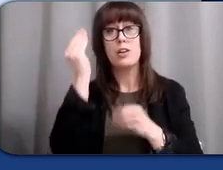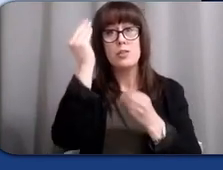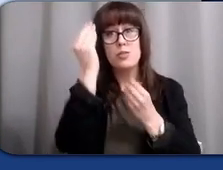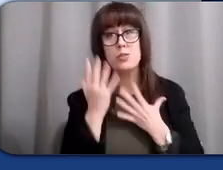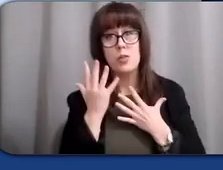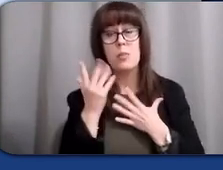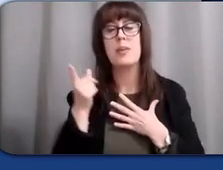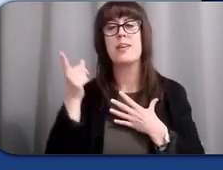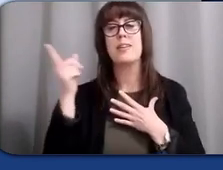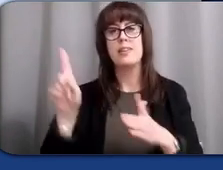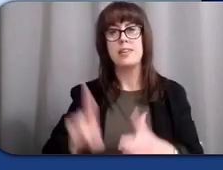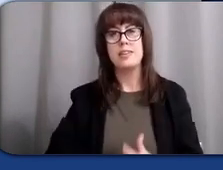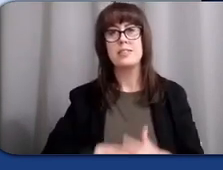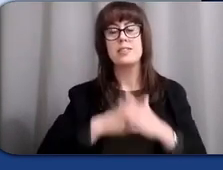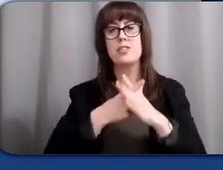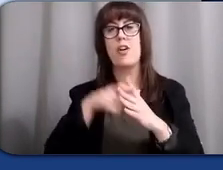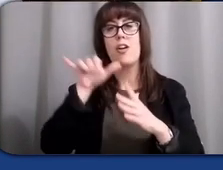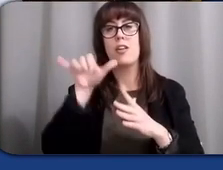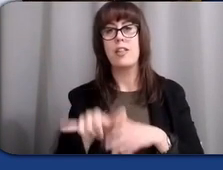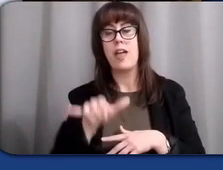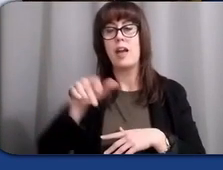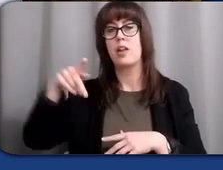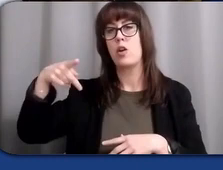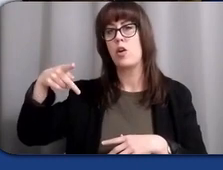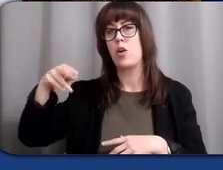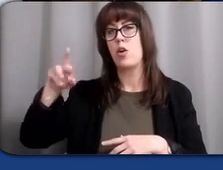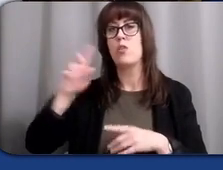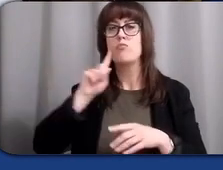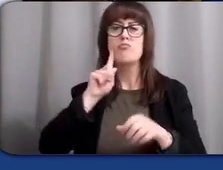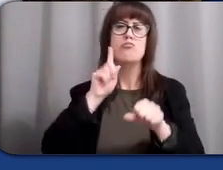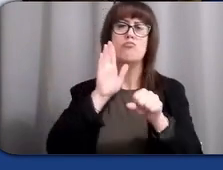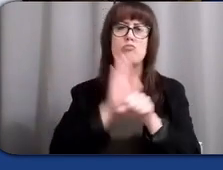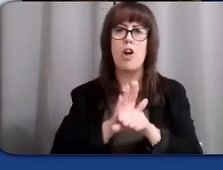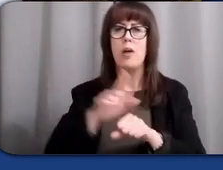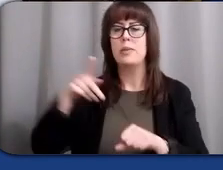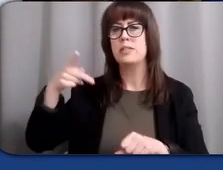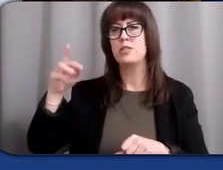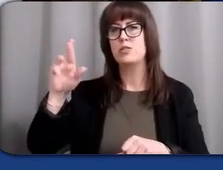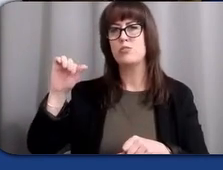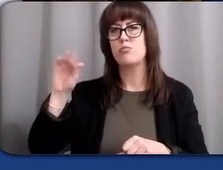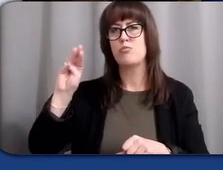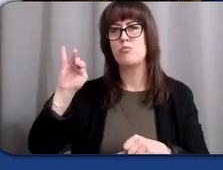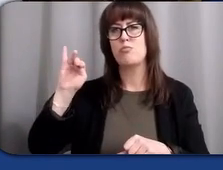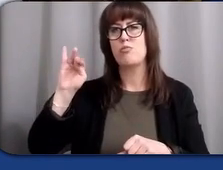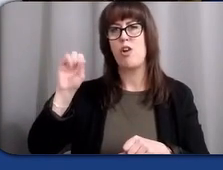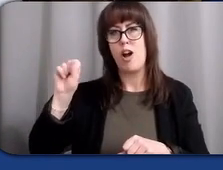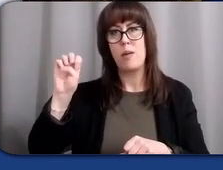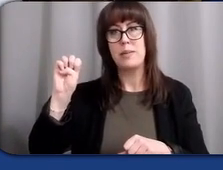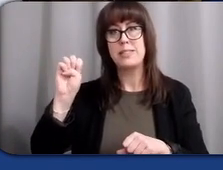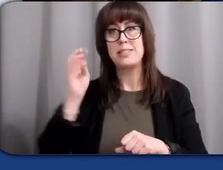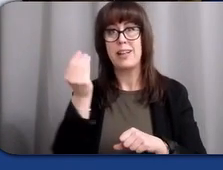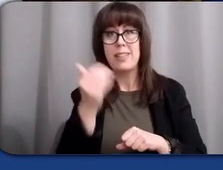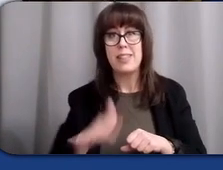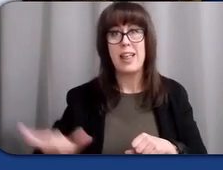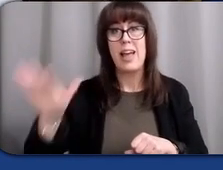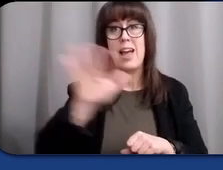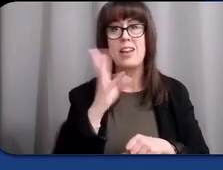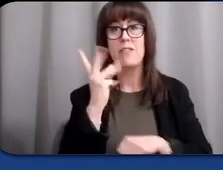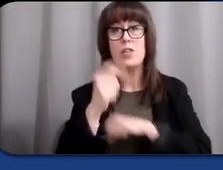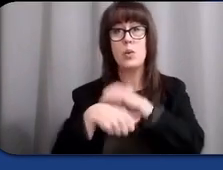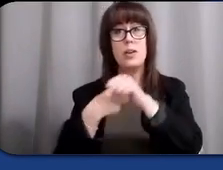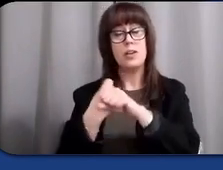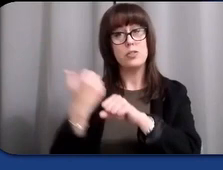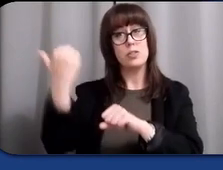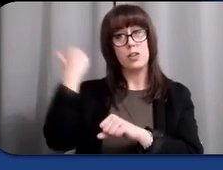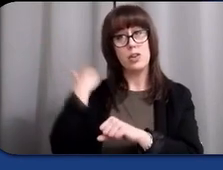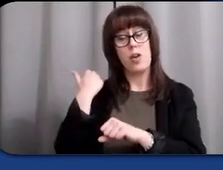Secondary School a few years before. He and friends had built a